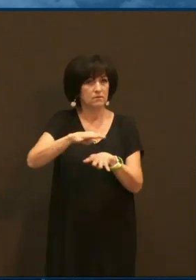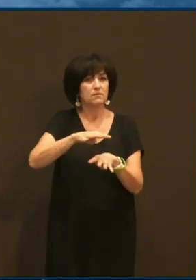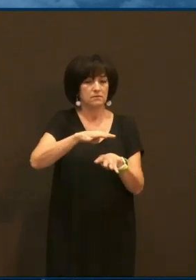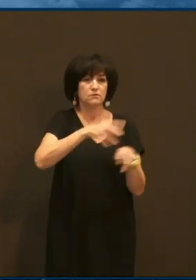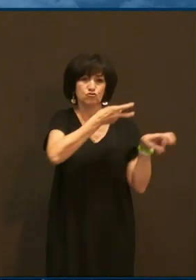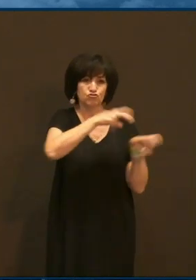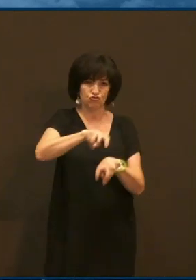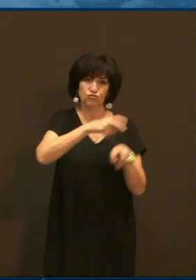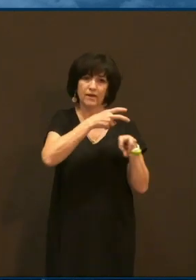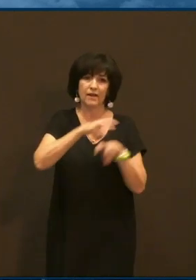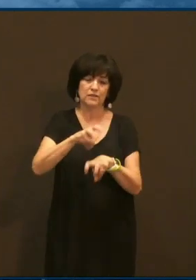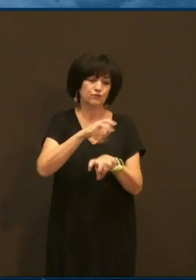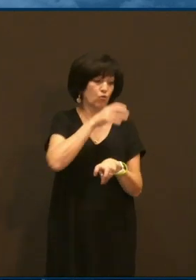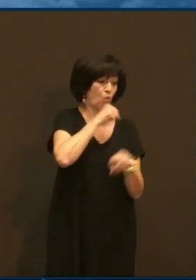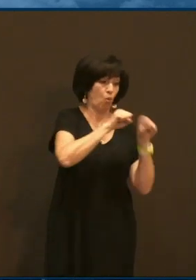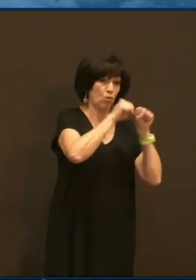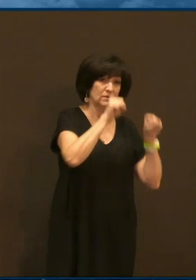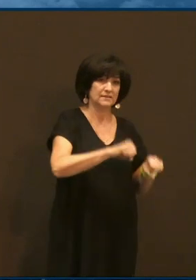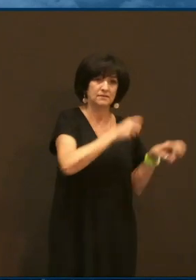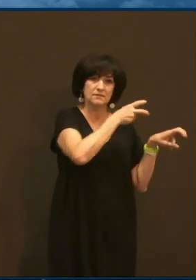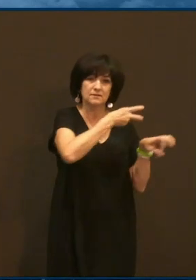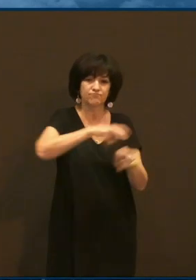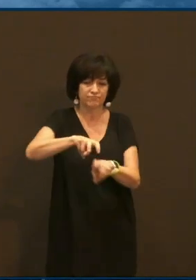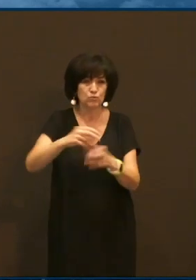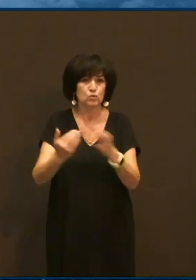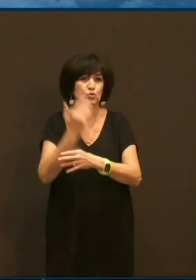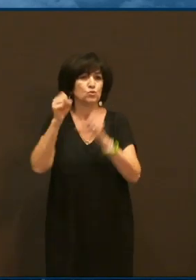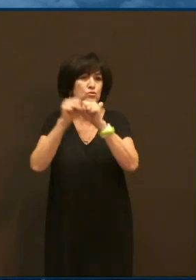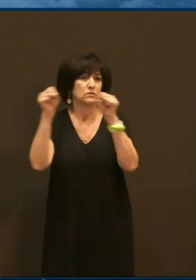don't want people to be concerned. We just want you to